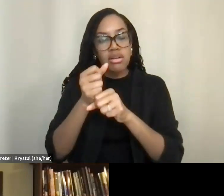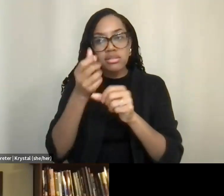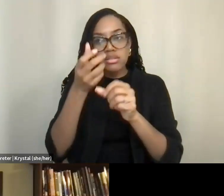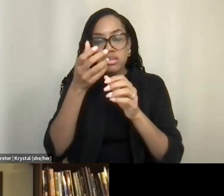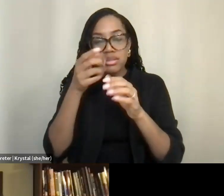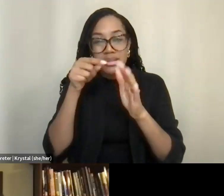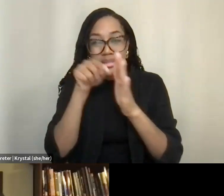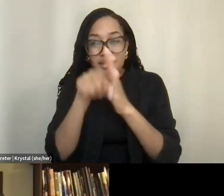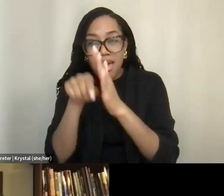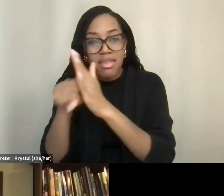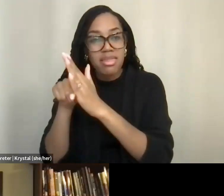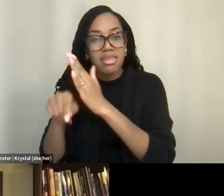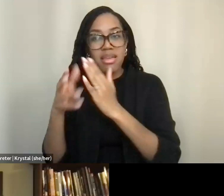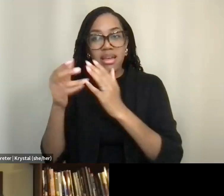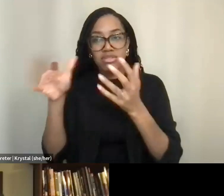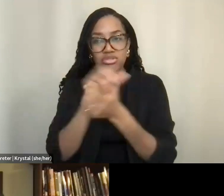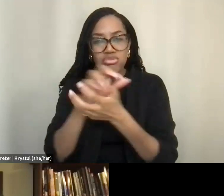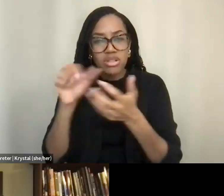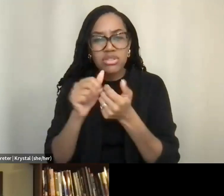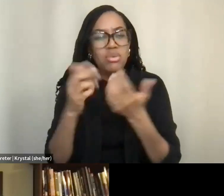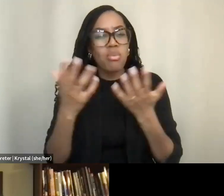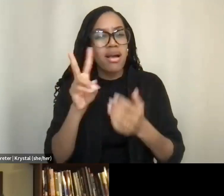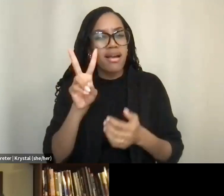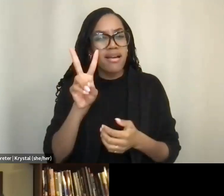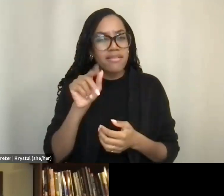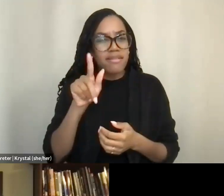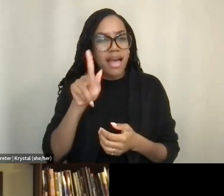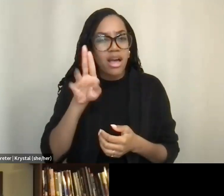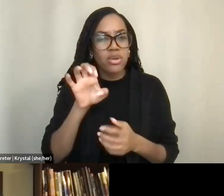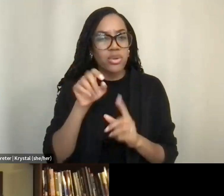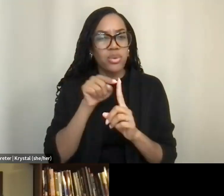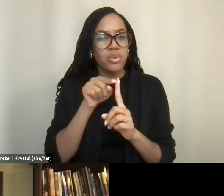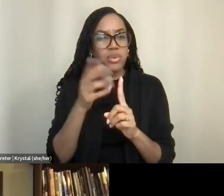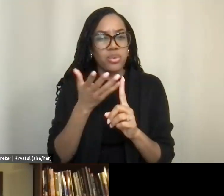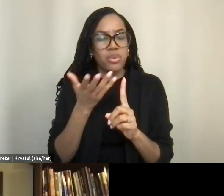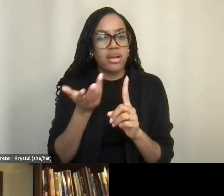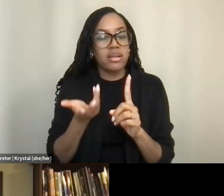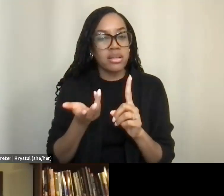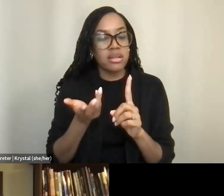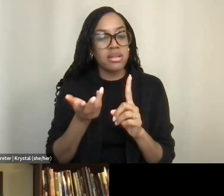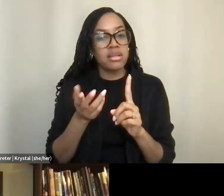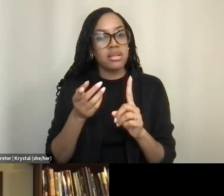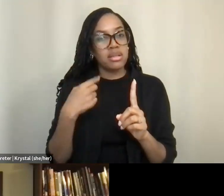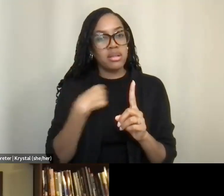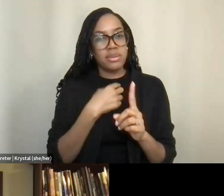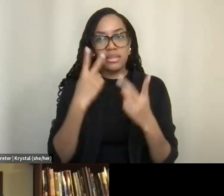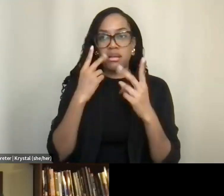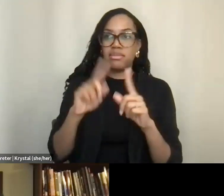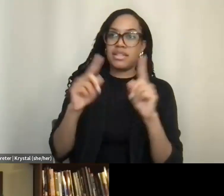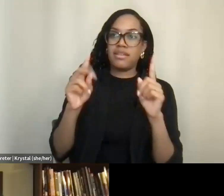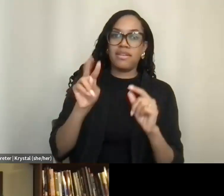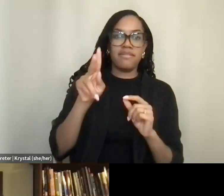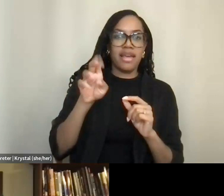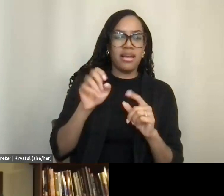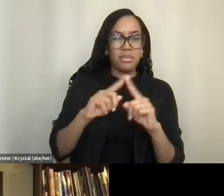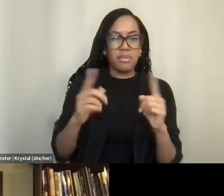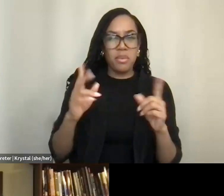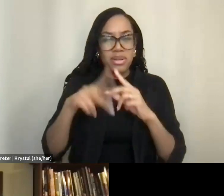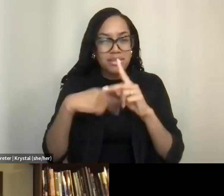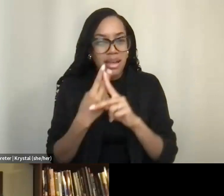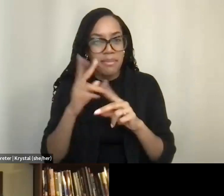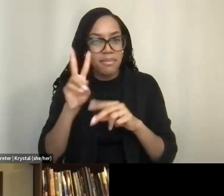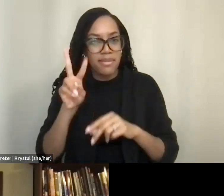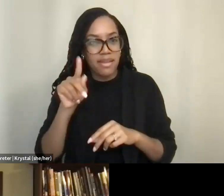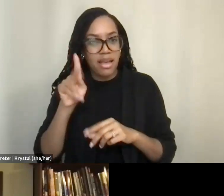are just so powerful, and it's in ways that omission, and paradoxically, you can have silences by